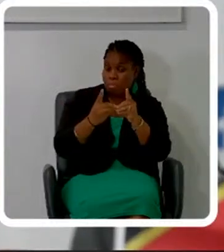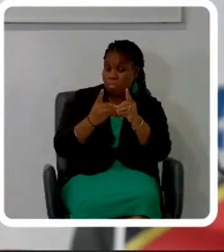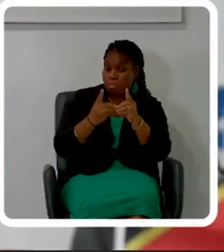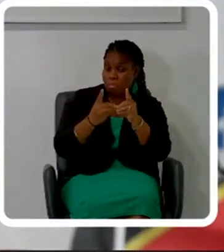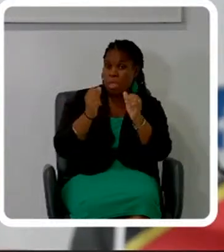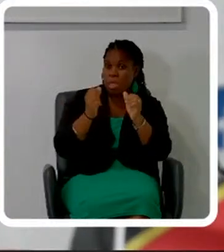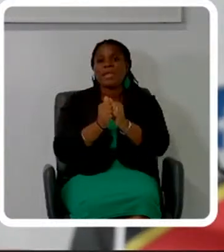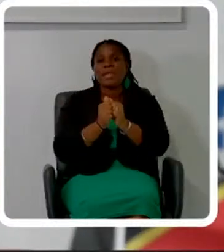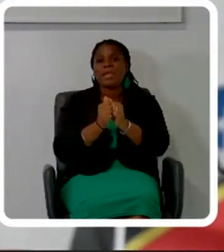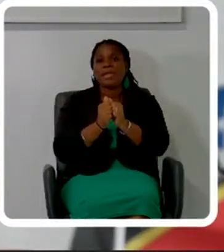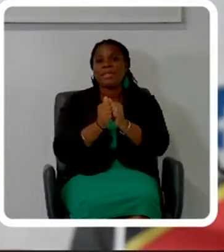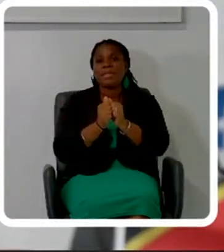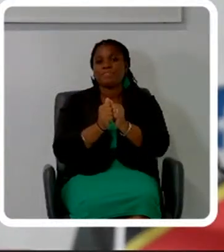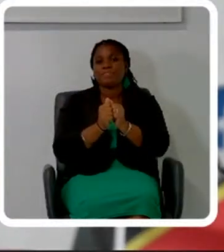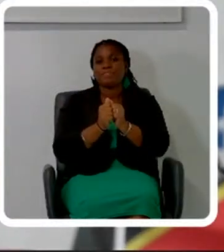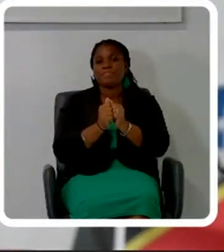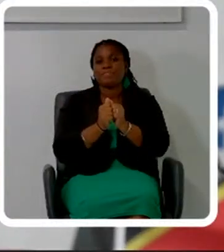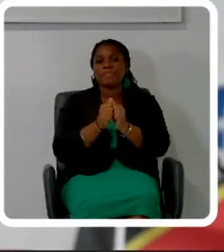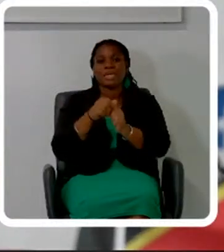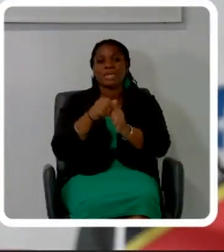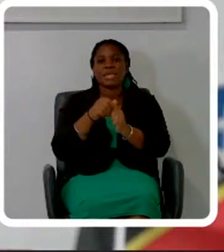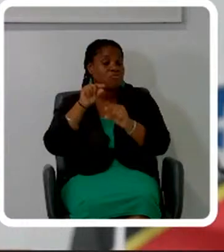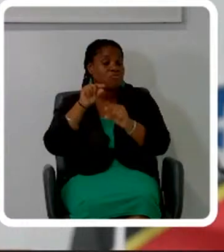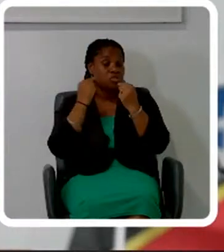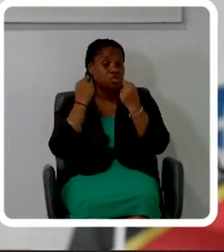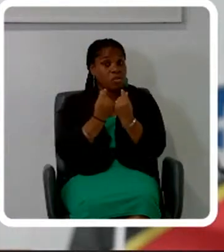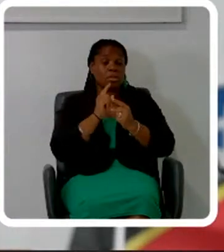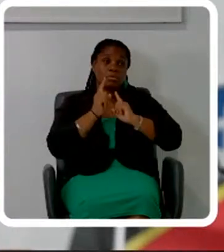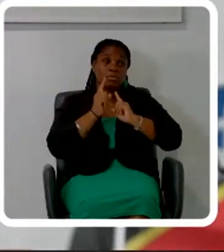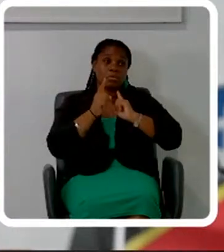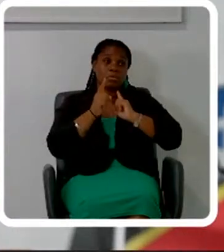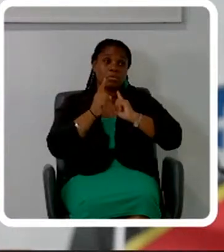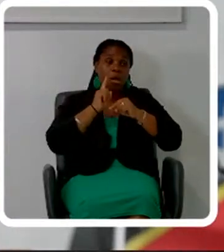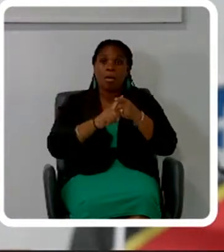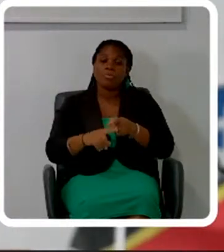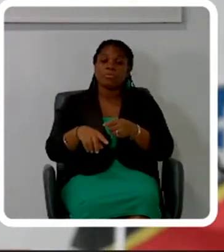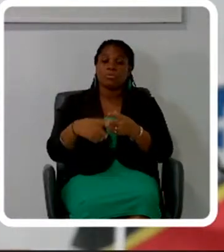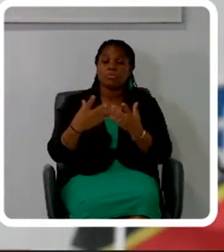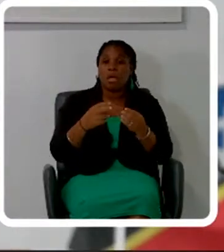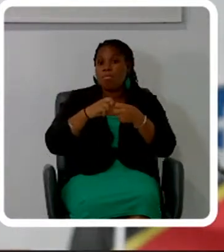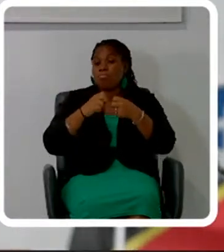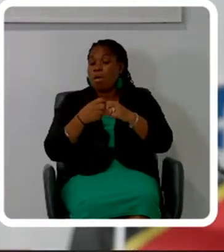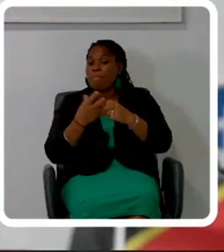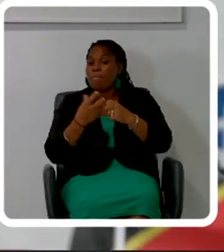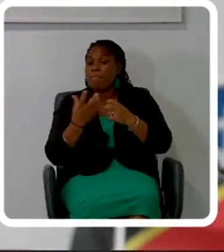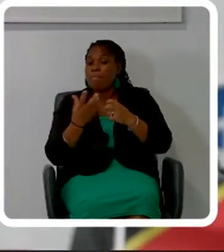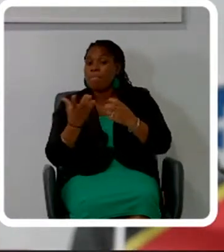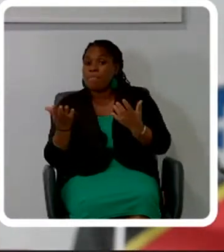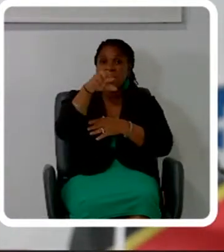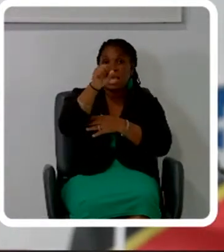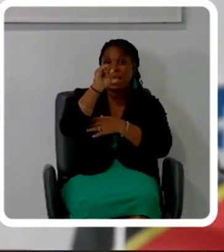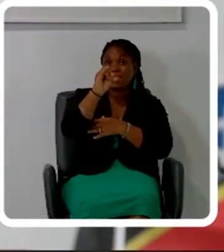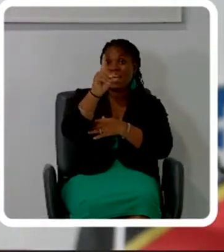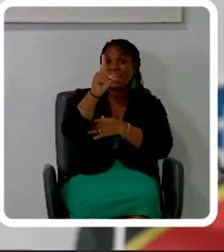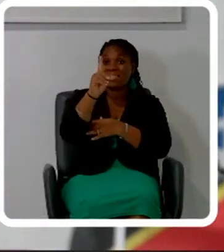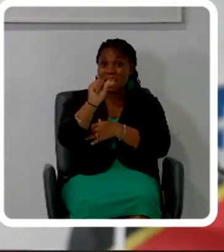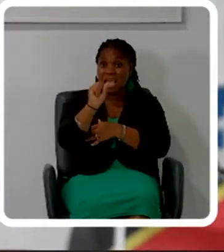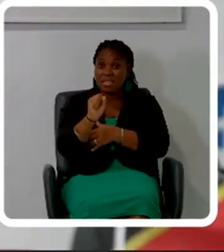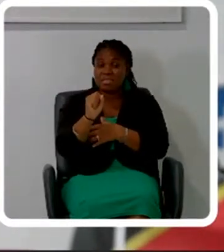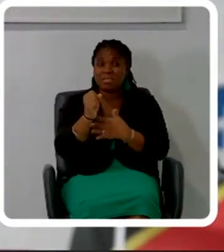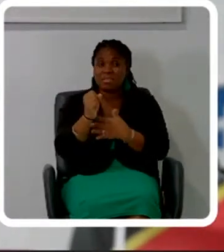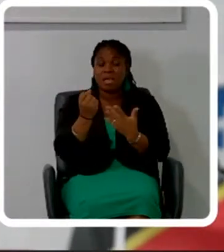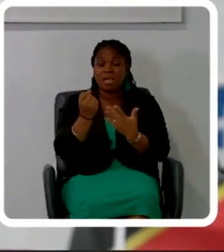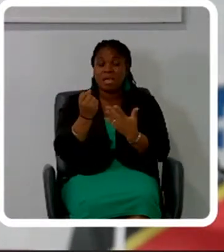issues of small island developing states. Mr. Guterres, His Excellency, And we spoke about a number of